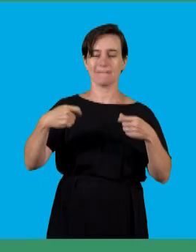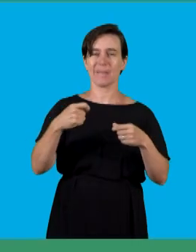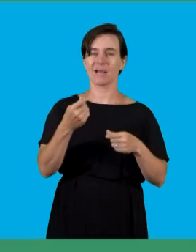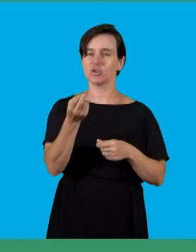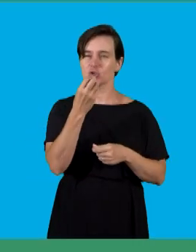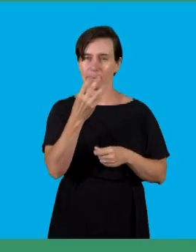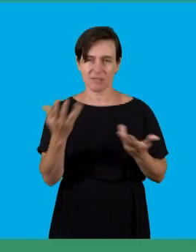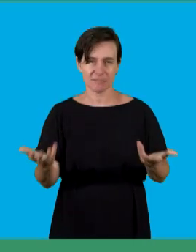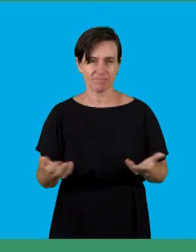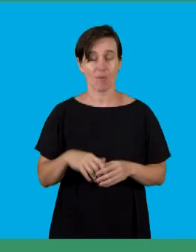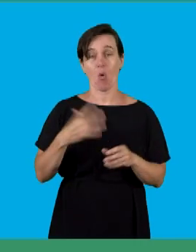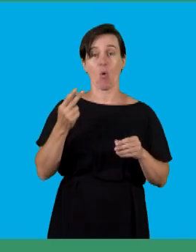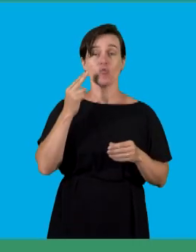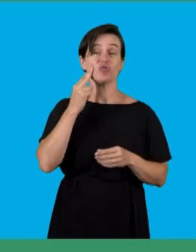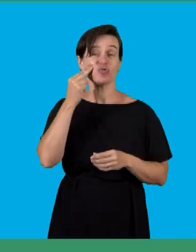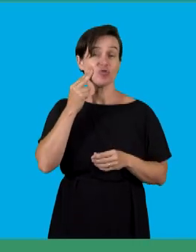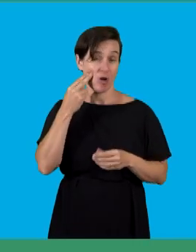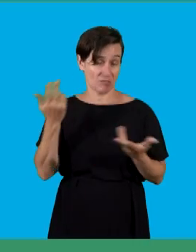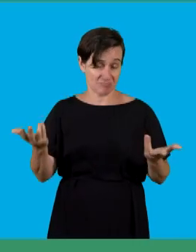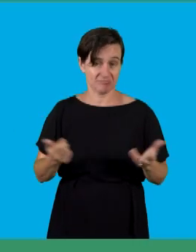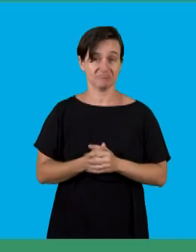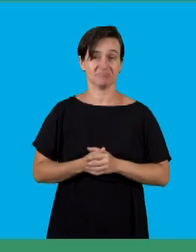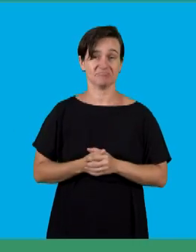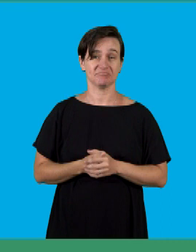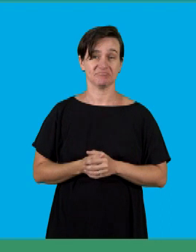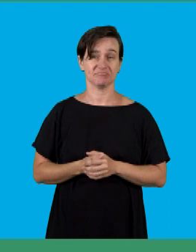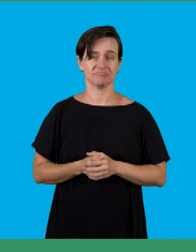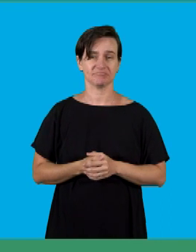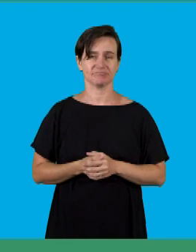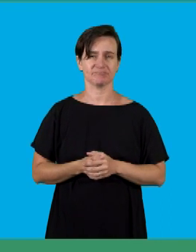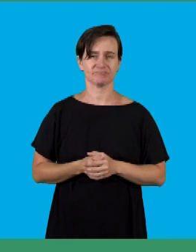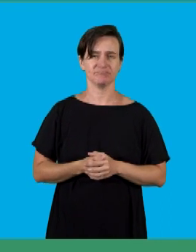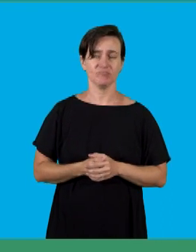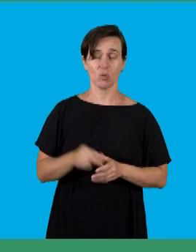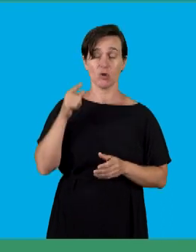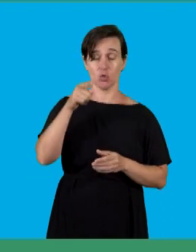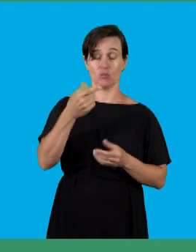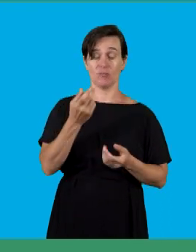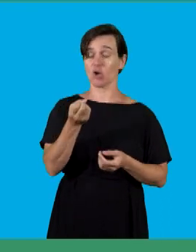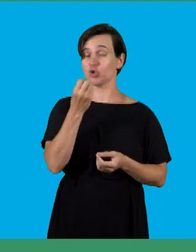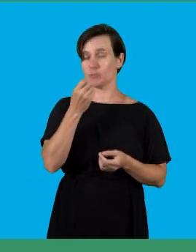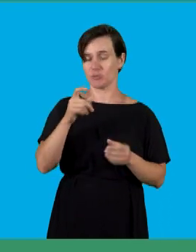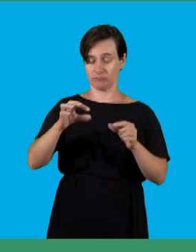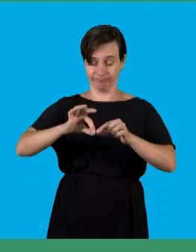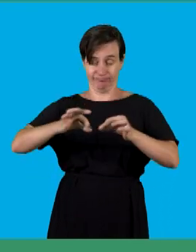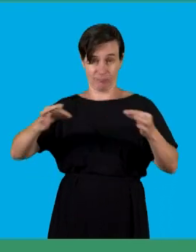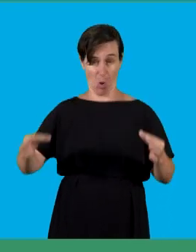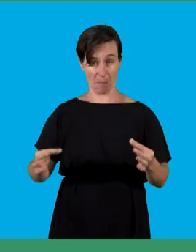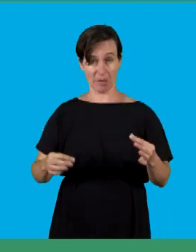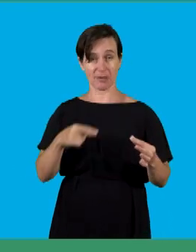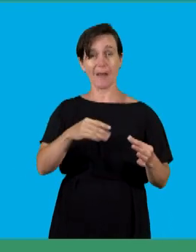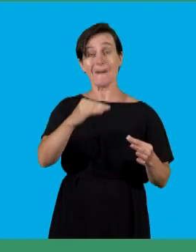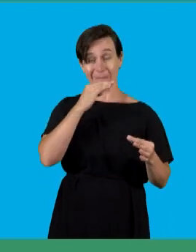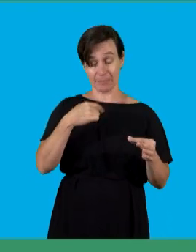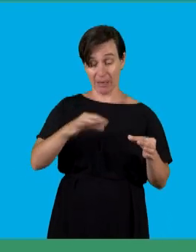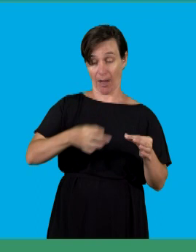of chips or a chocolate wrapper. So you note to say that when you open a packet of chips, you are going